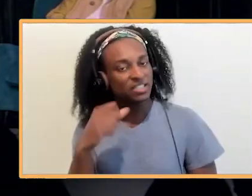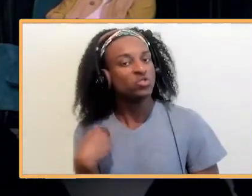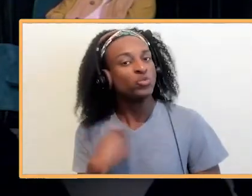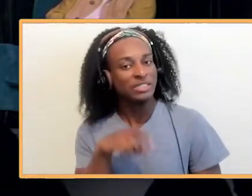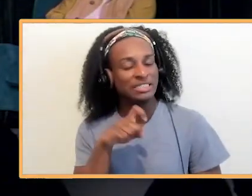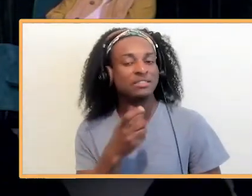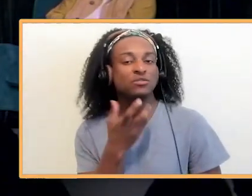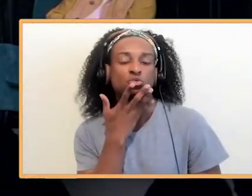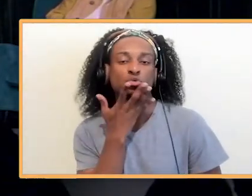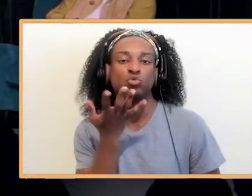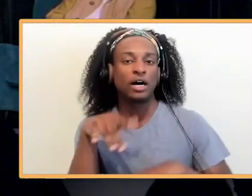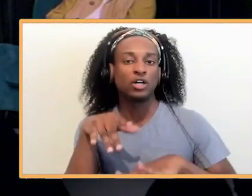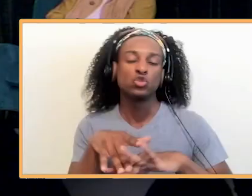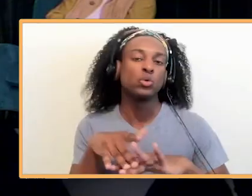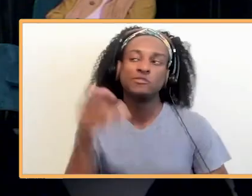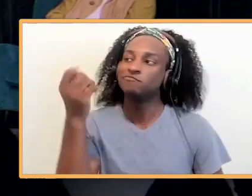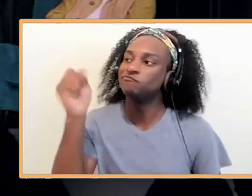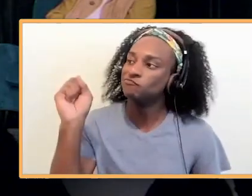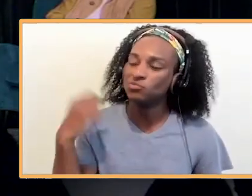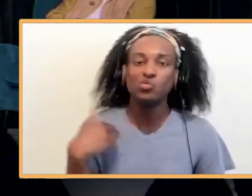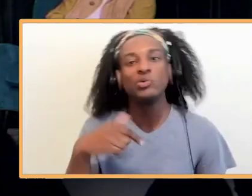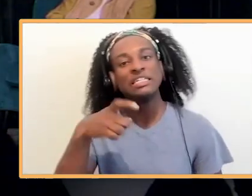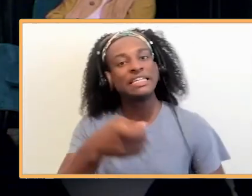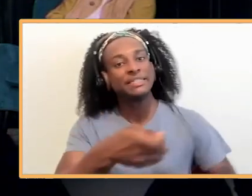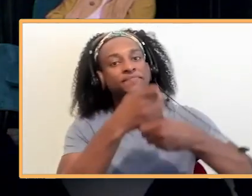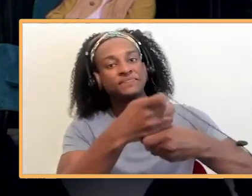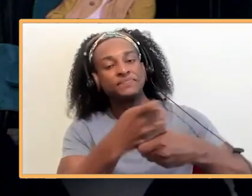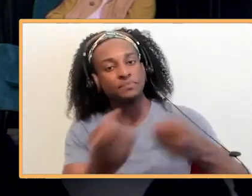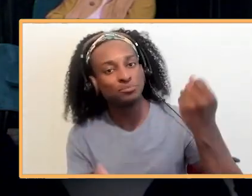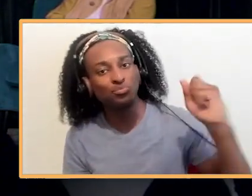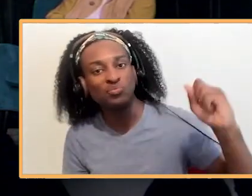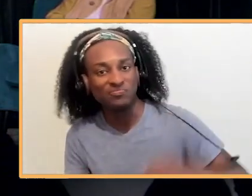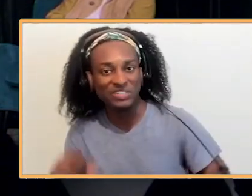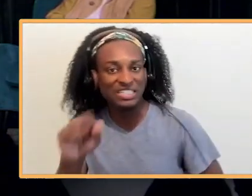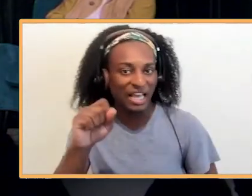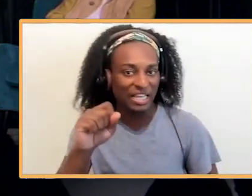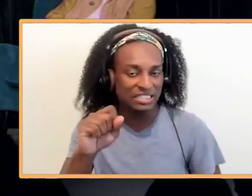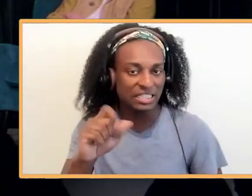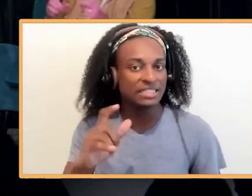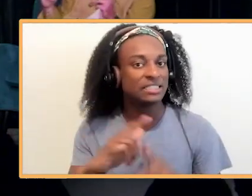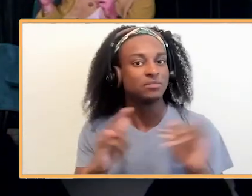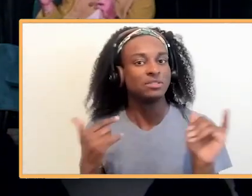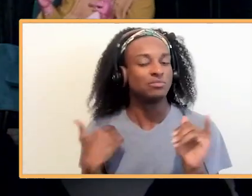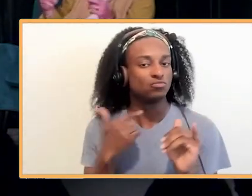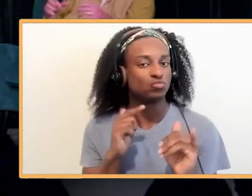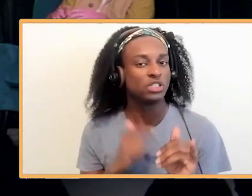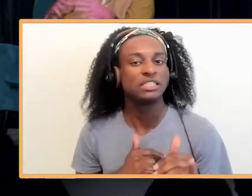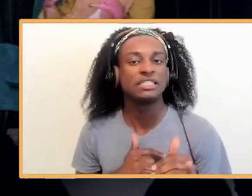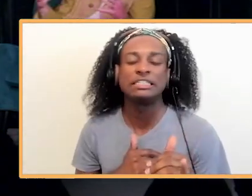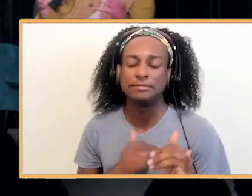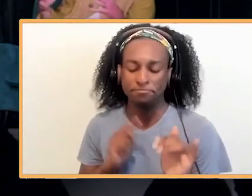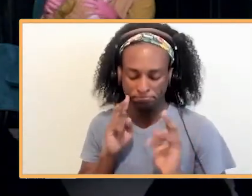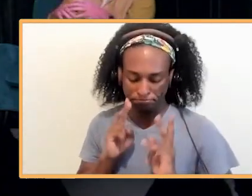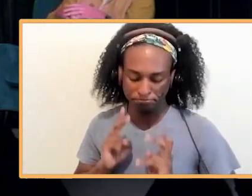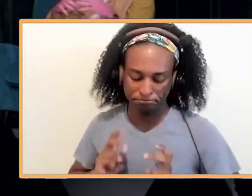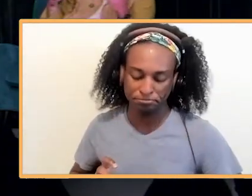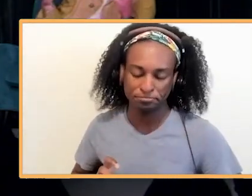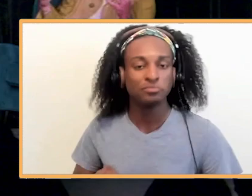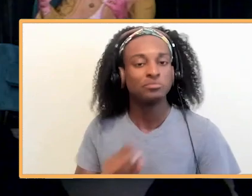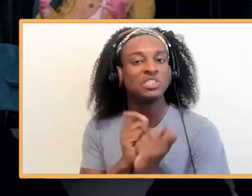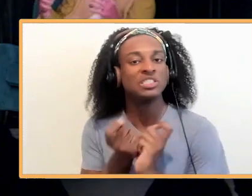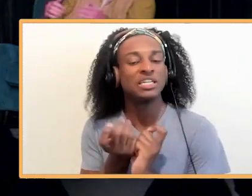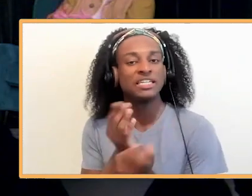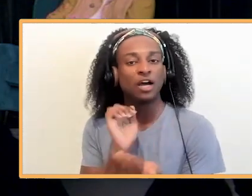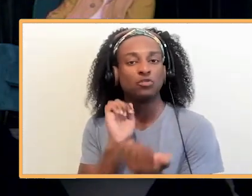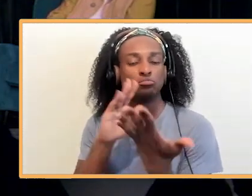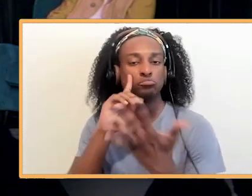that. And I think we need to reevaluate our strategy as liberals or as progressives or folks